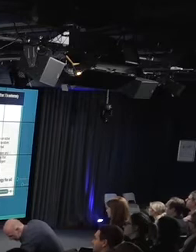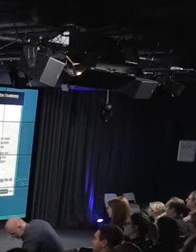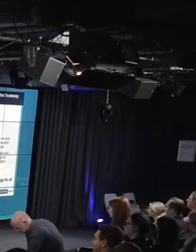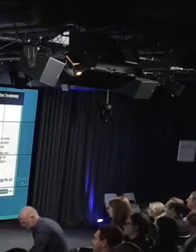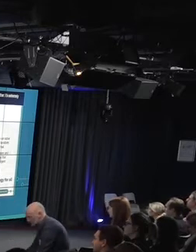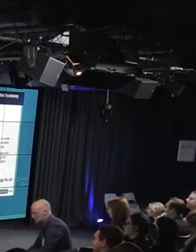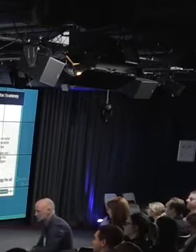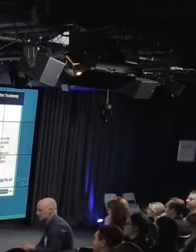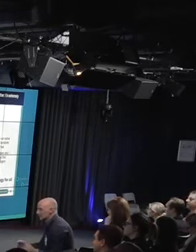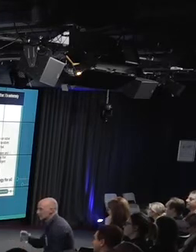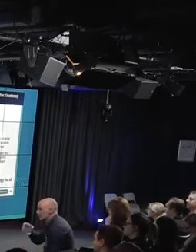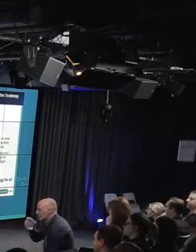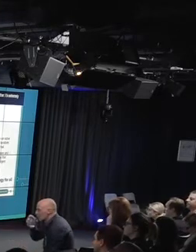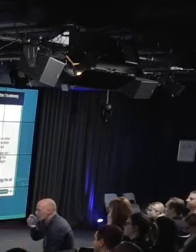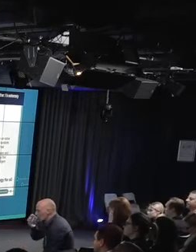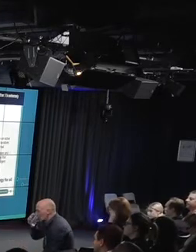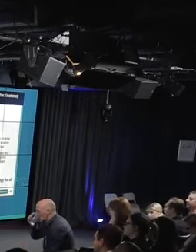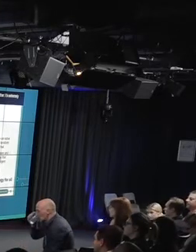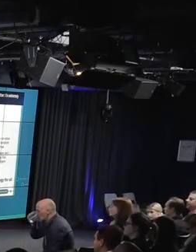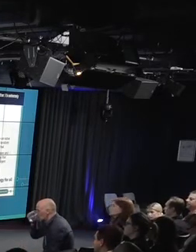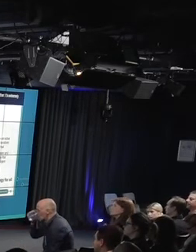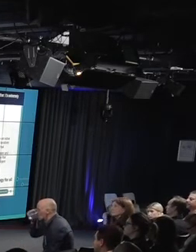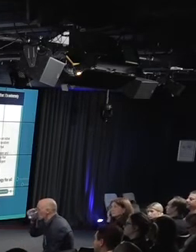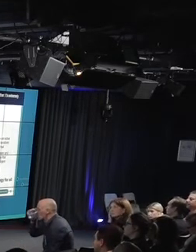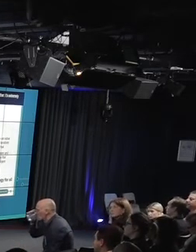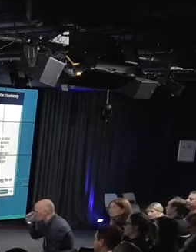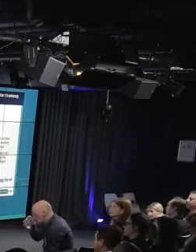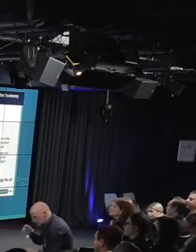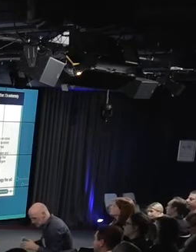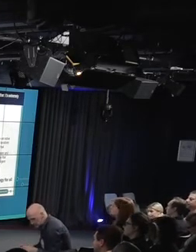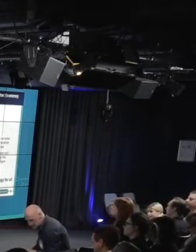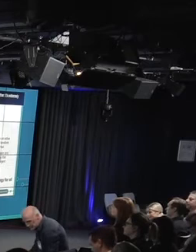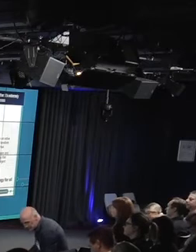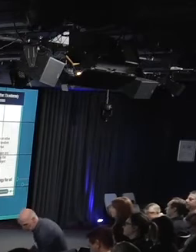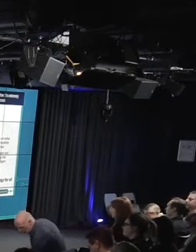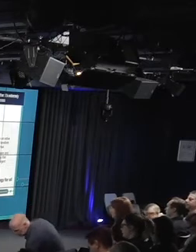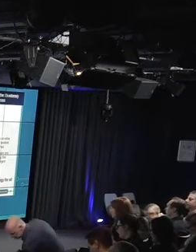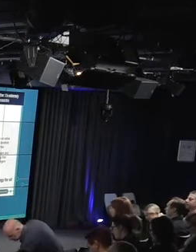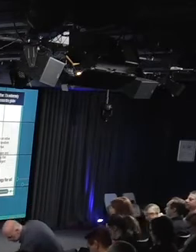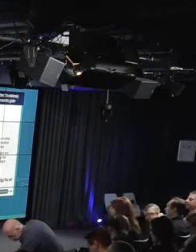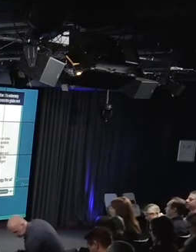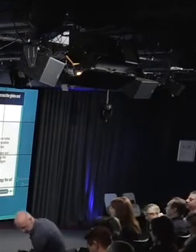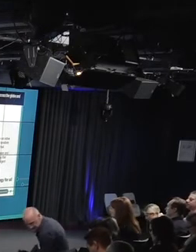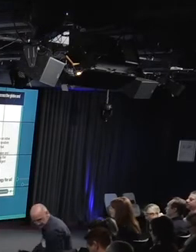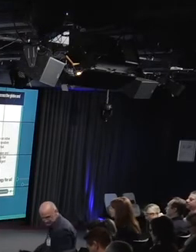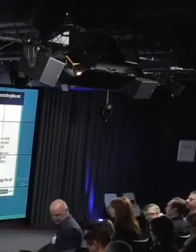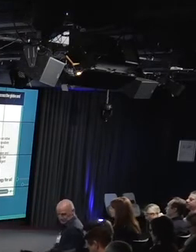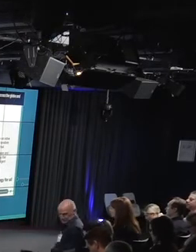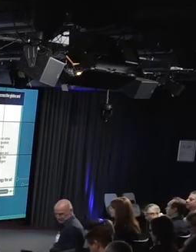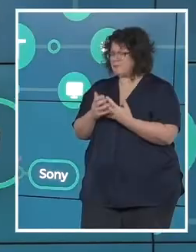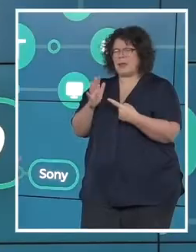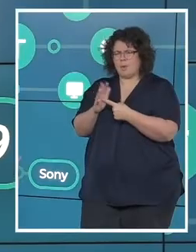about disruption that's happening across the globe. As we think about the innovations that we have seen